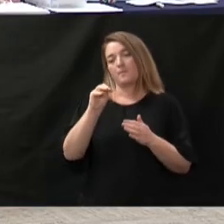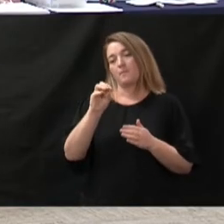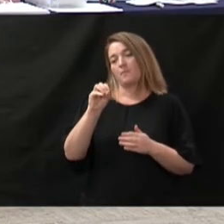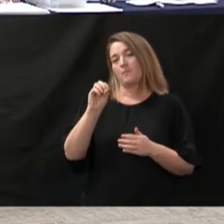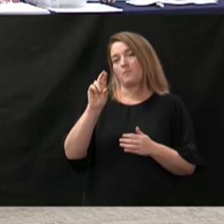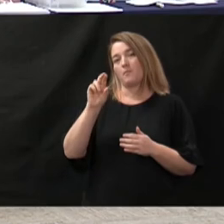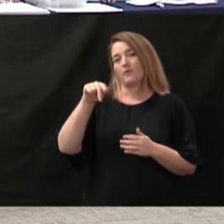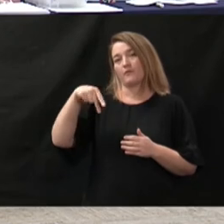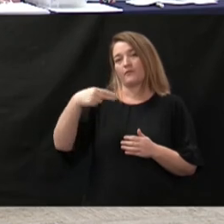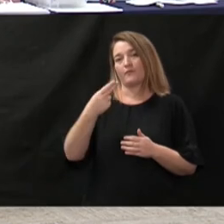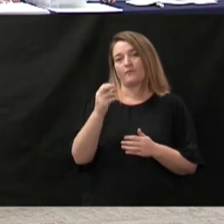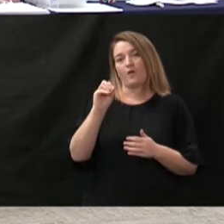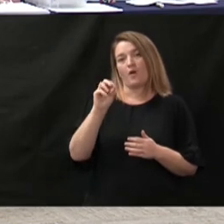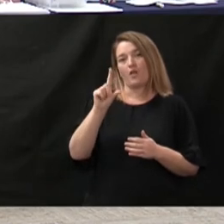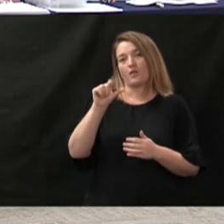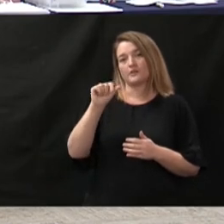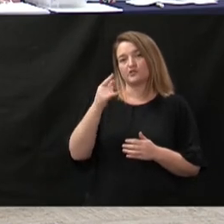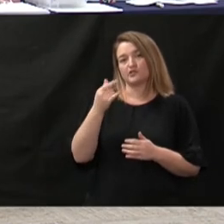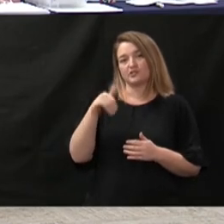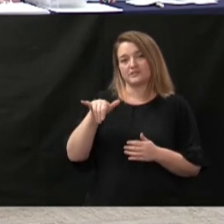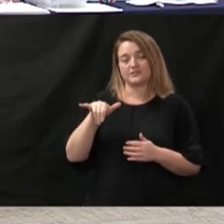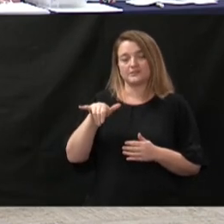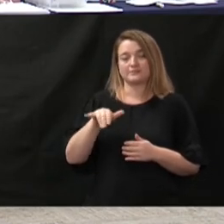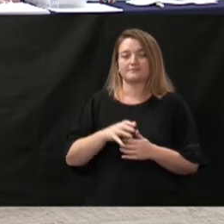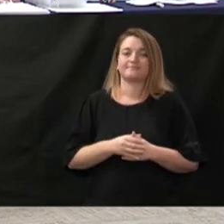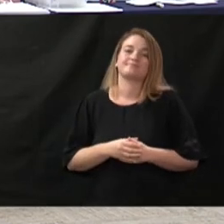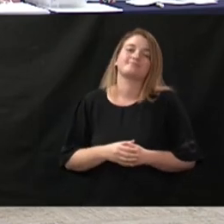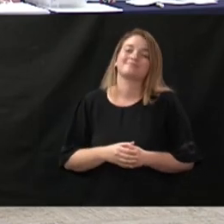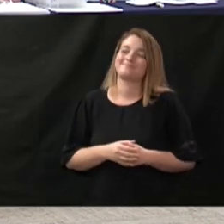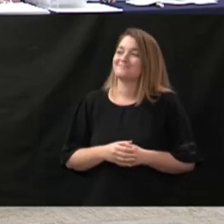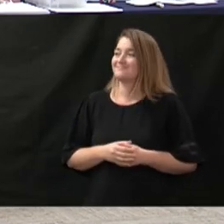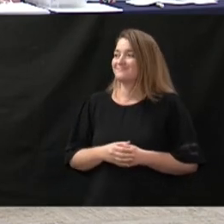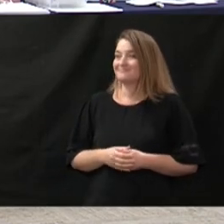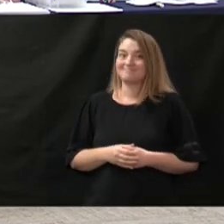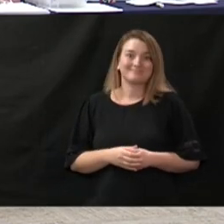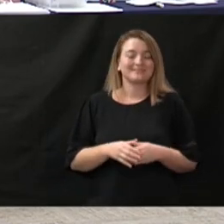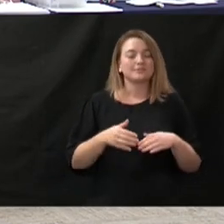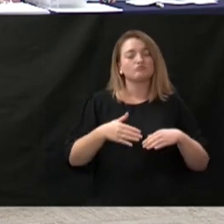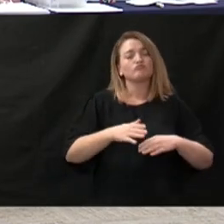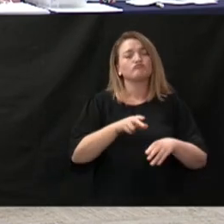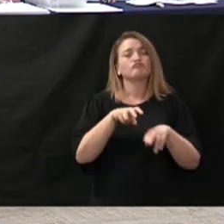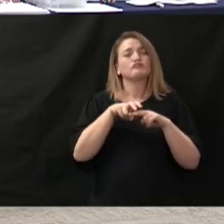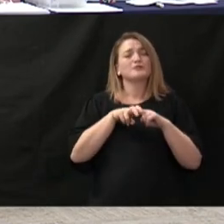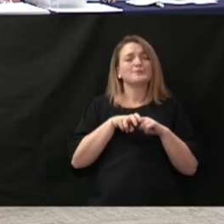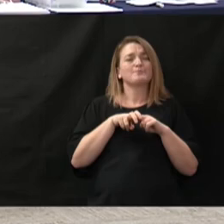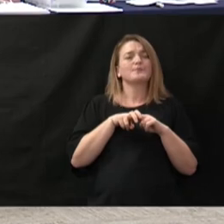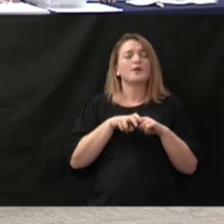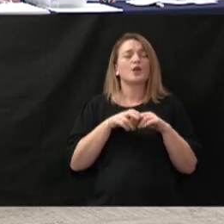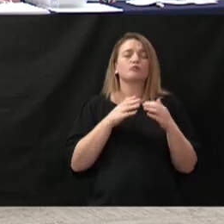Sit back and relax. Or buckle in. And buckle in, yeah, I was like.